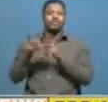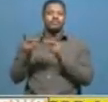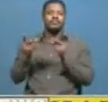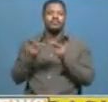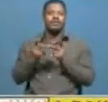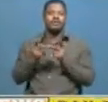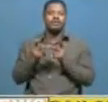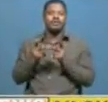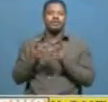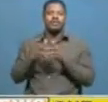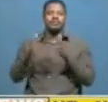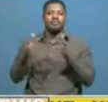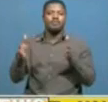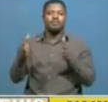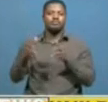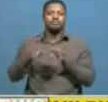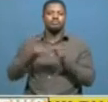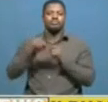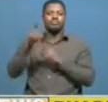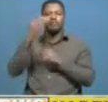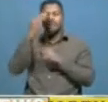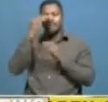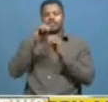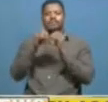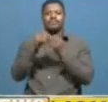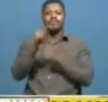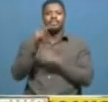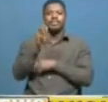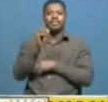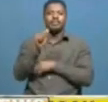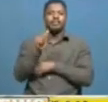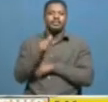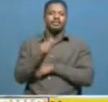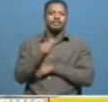with a bulk going to its headquarters, Tema.